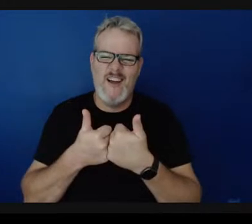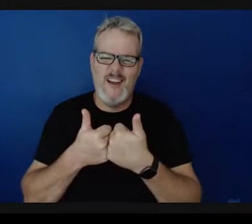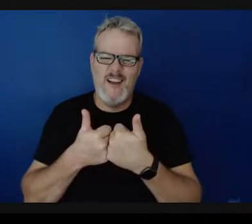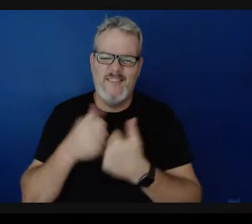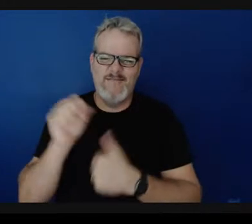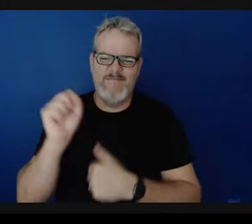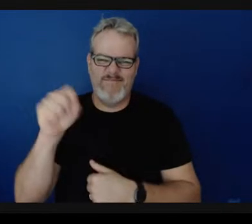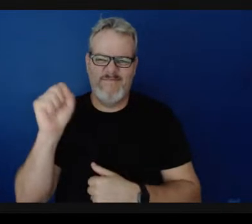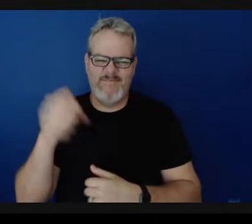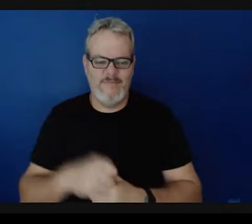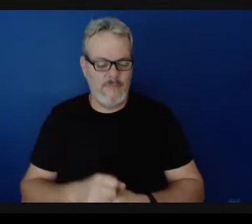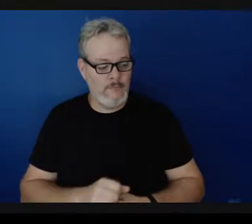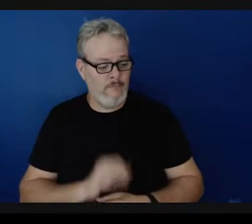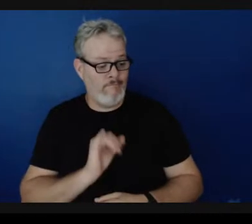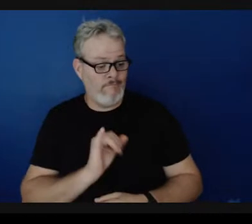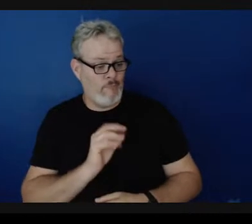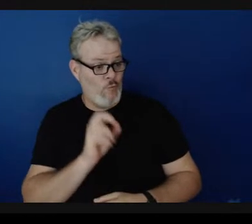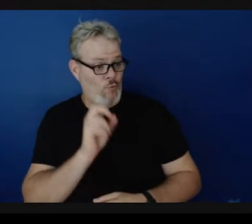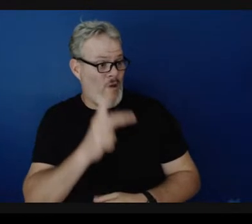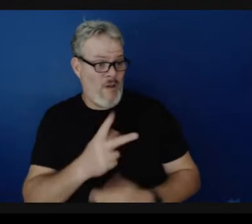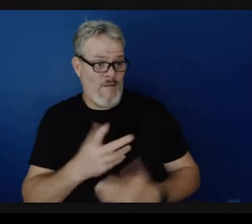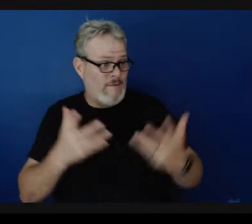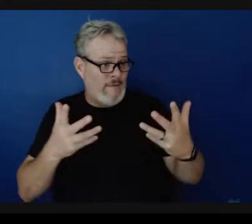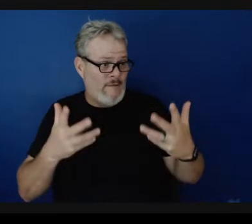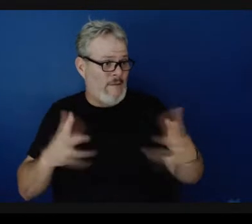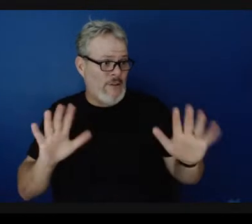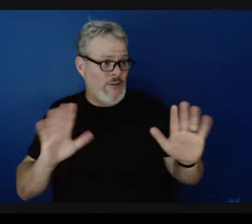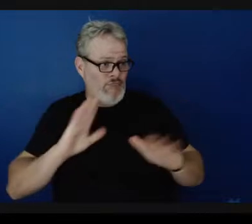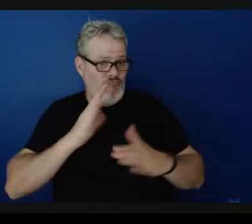All right, and that does it for questions, I believe.